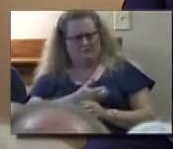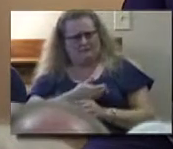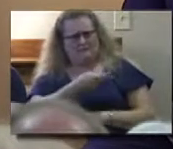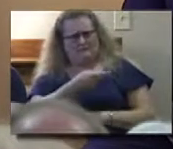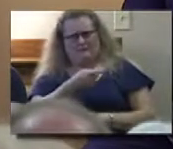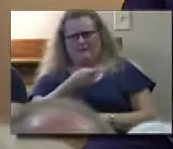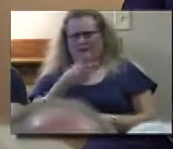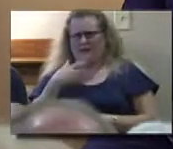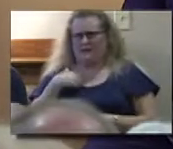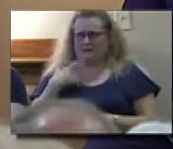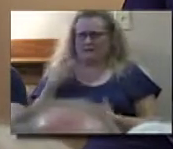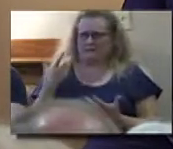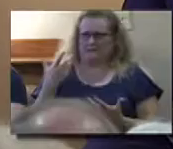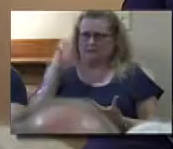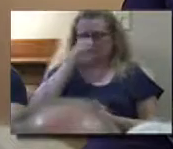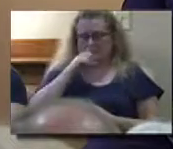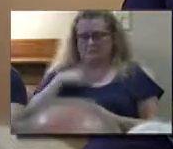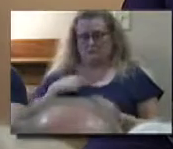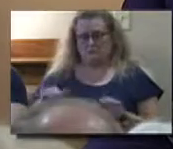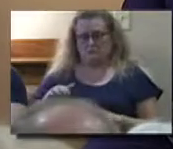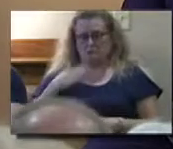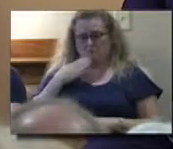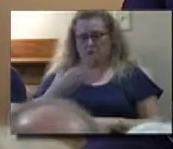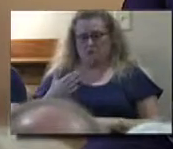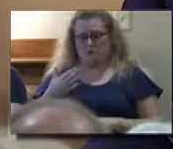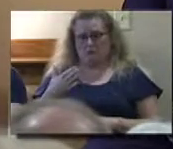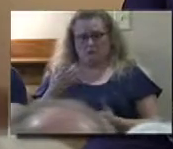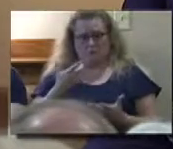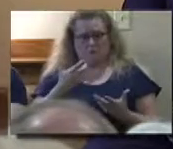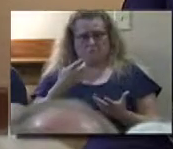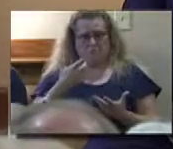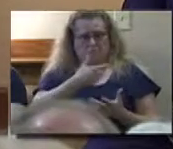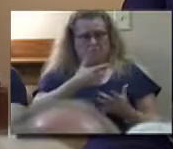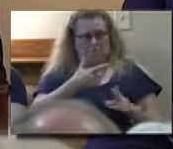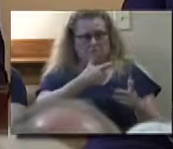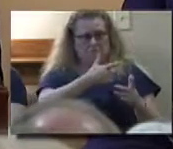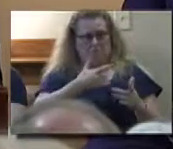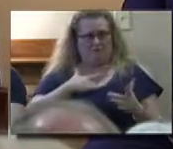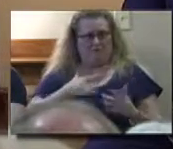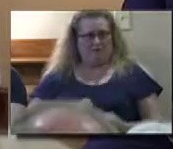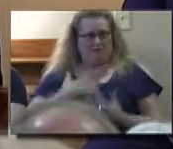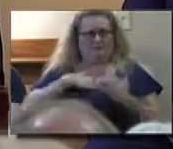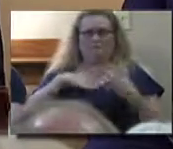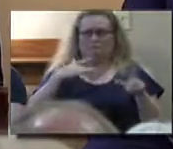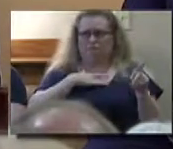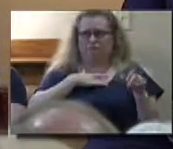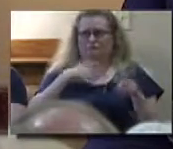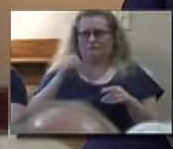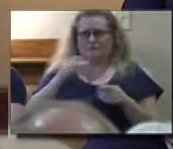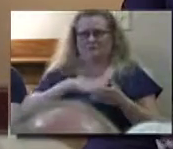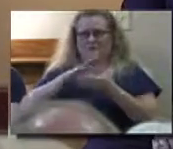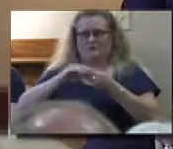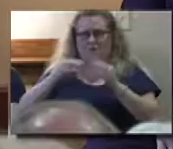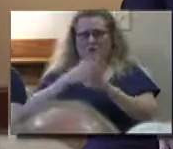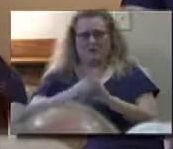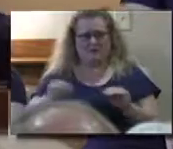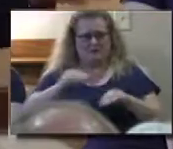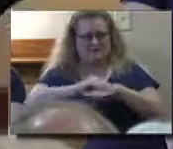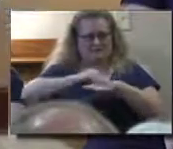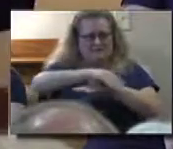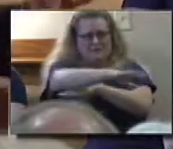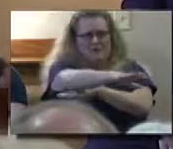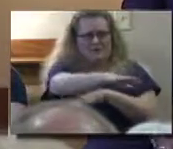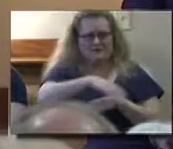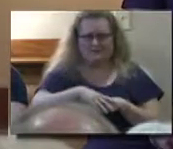thought, well, I guess, I'm doing better than I thought. You know, I haven't lost it, you know. The parable is working. The assembled sinners